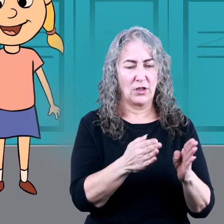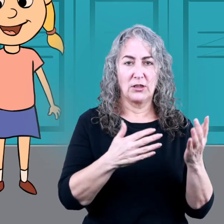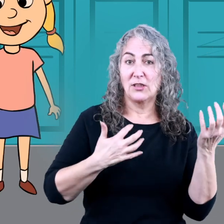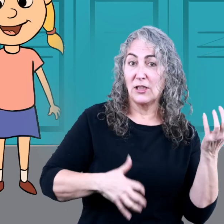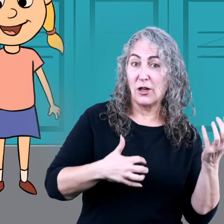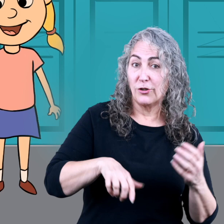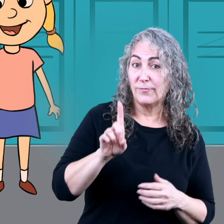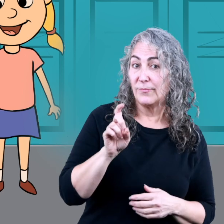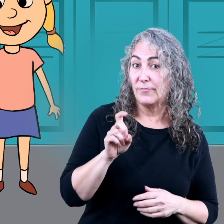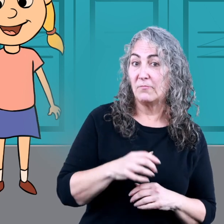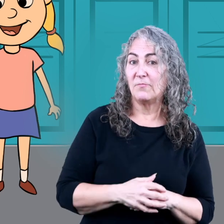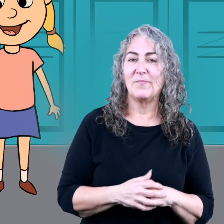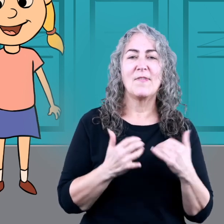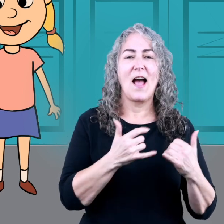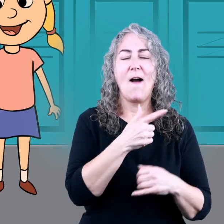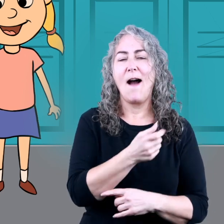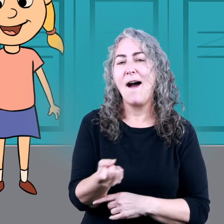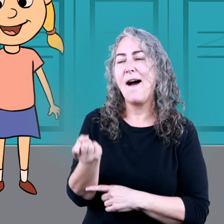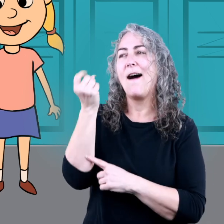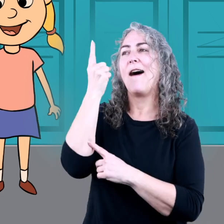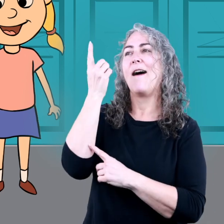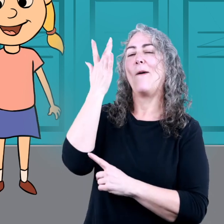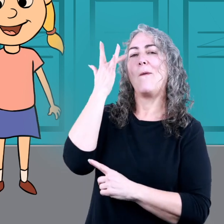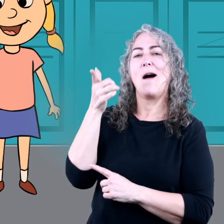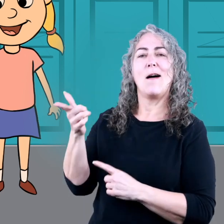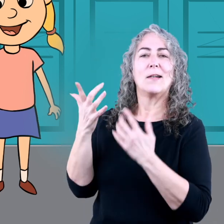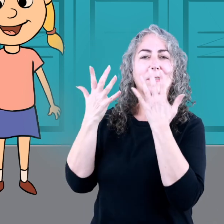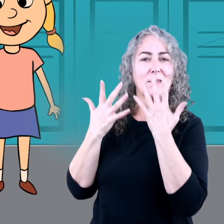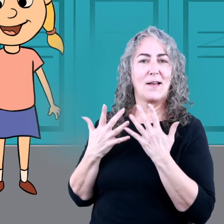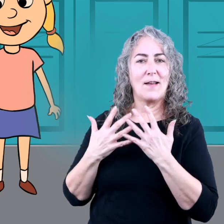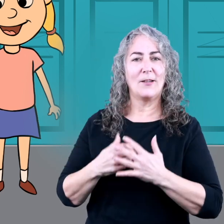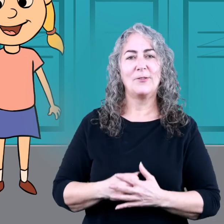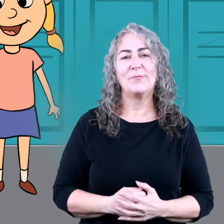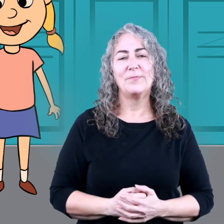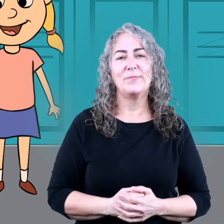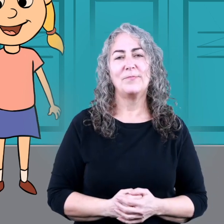the focus off the guitar now that he understood why she was sad?